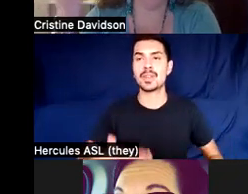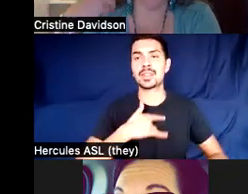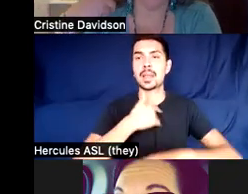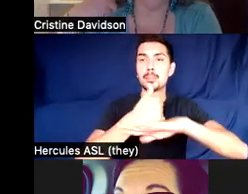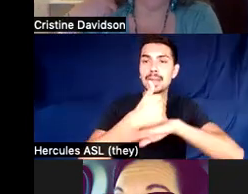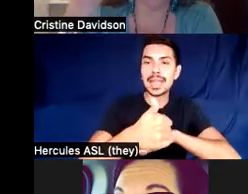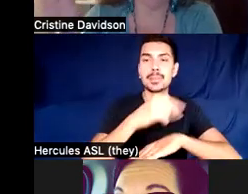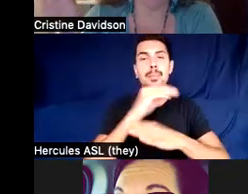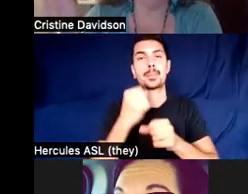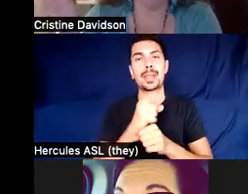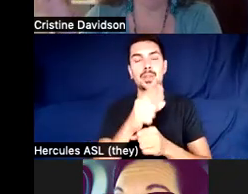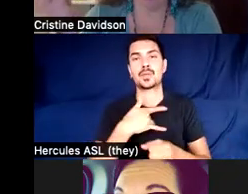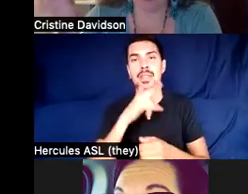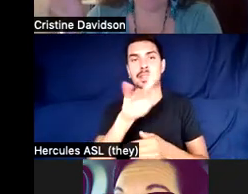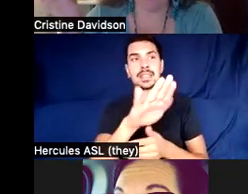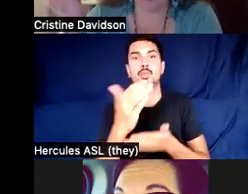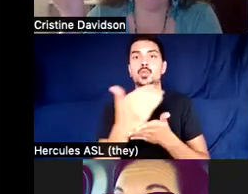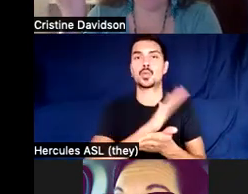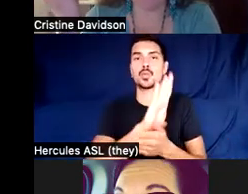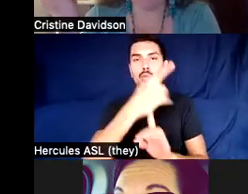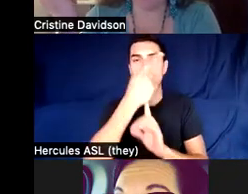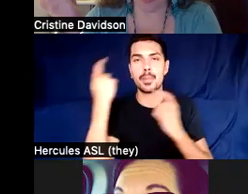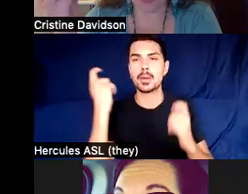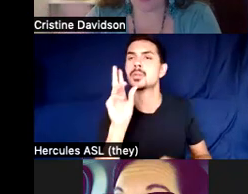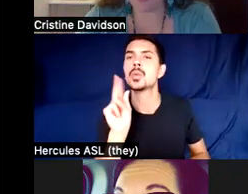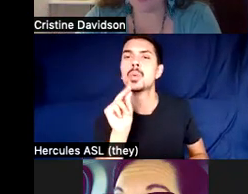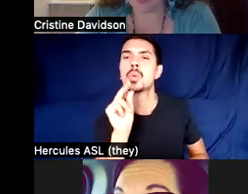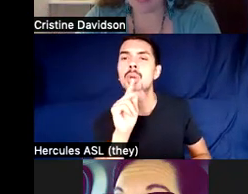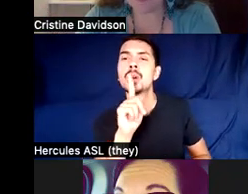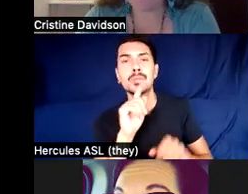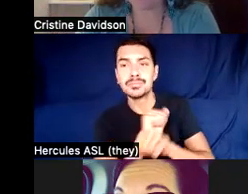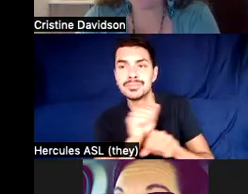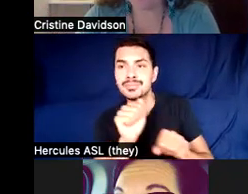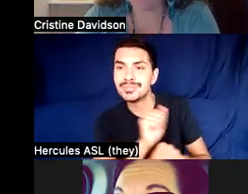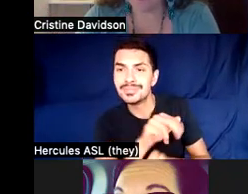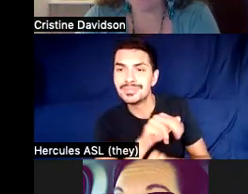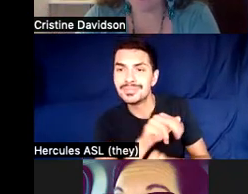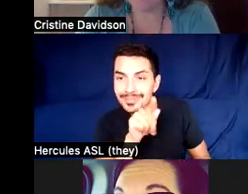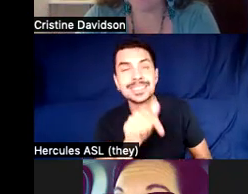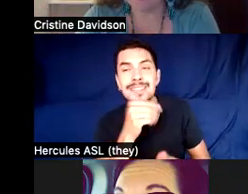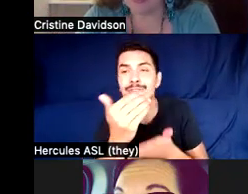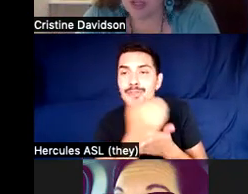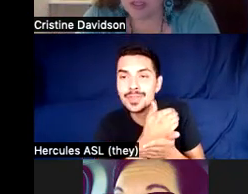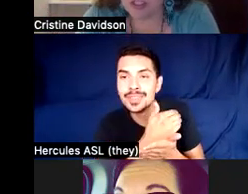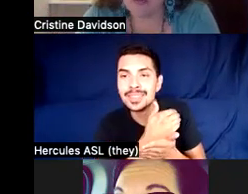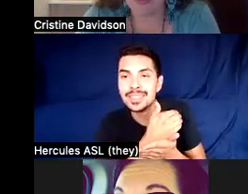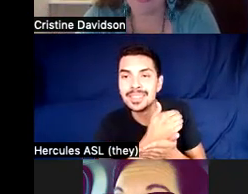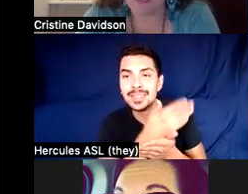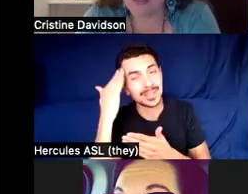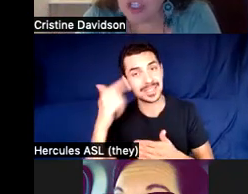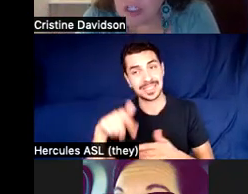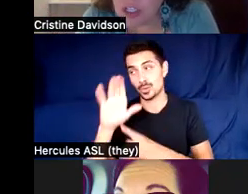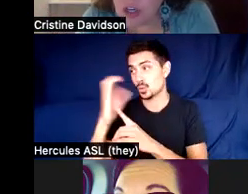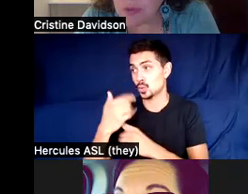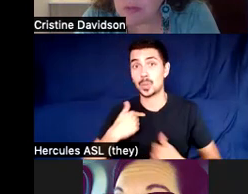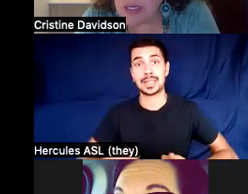of, well, maybe I wasn't the one who did something wrong here, right? They do not deserve it,